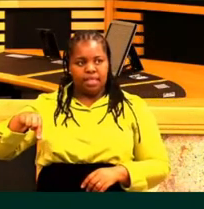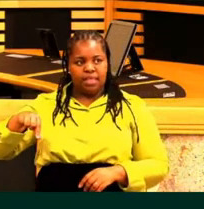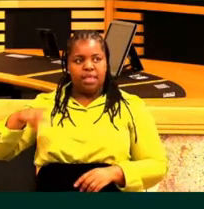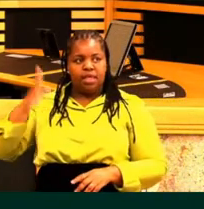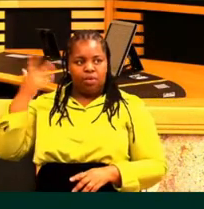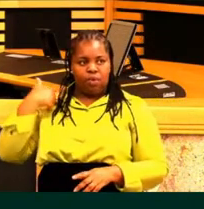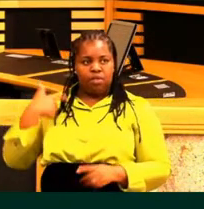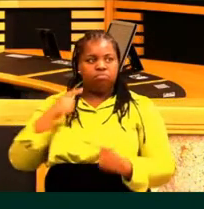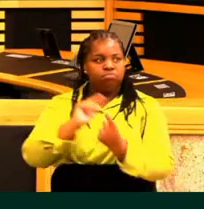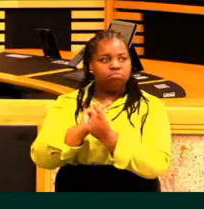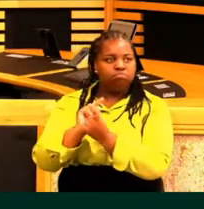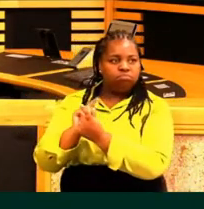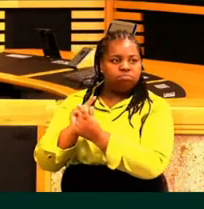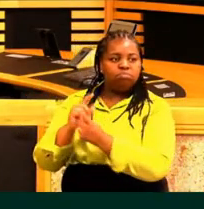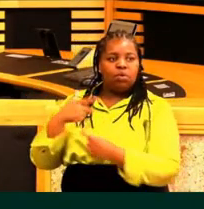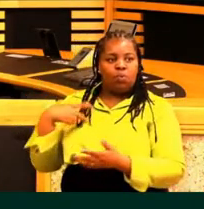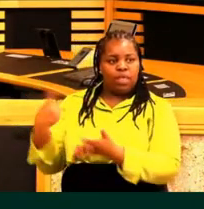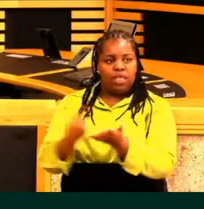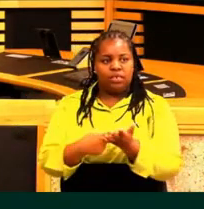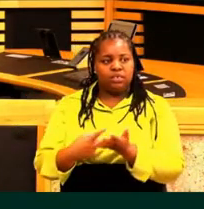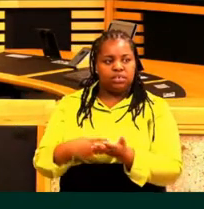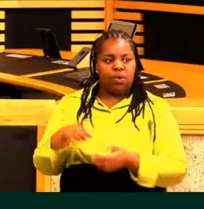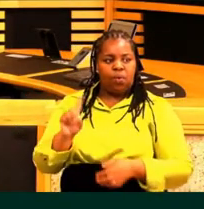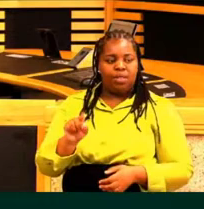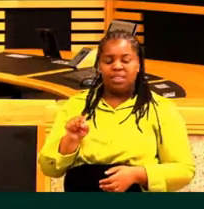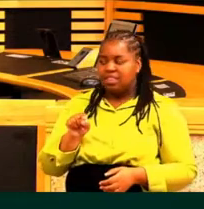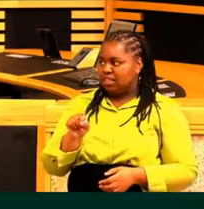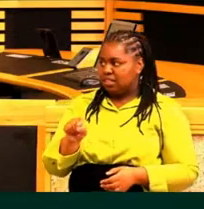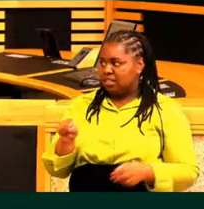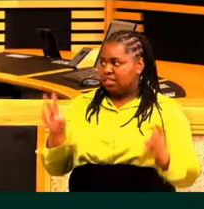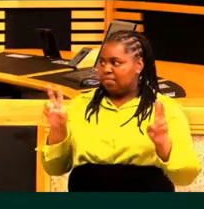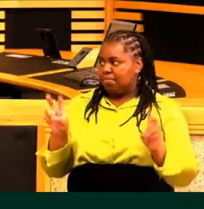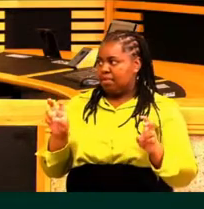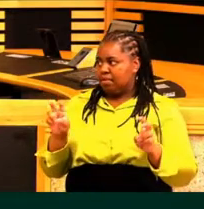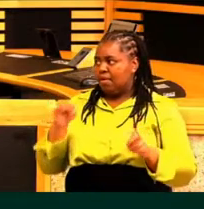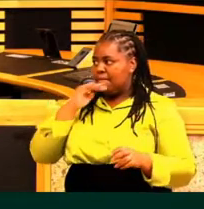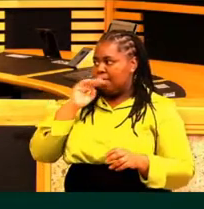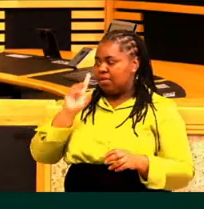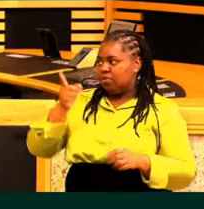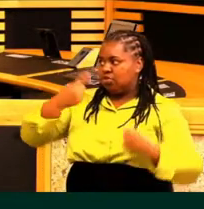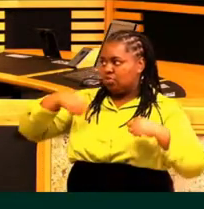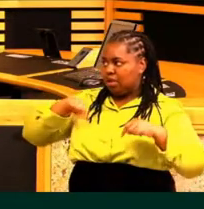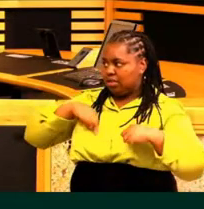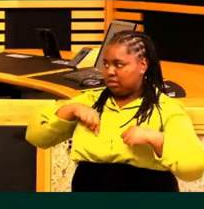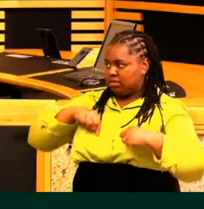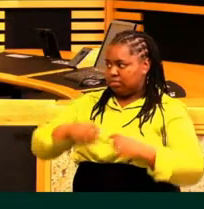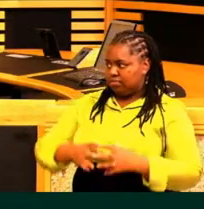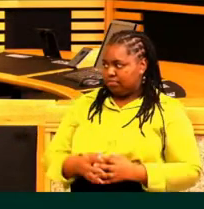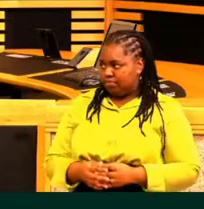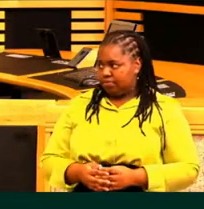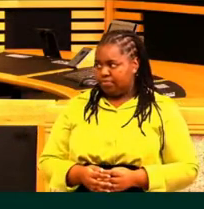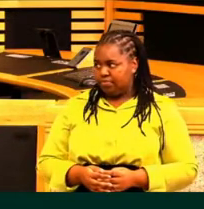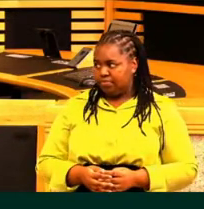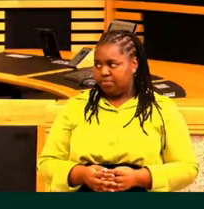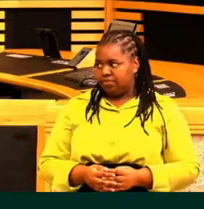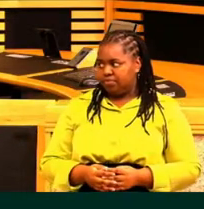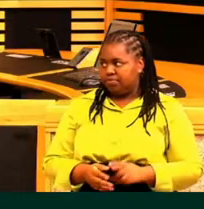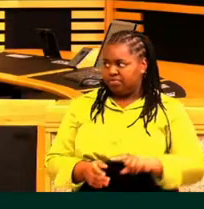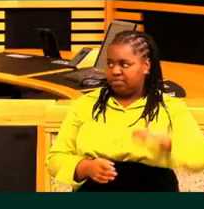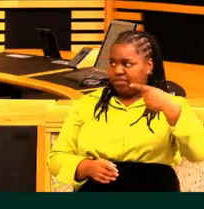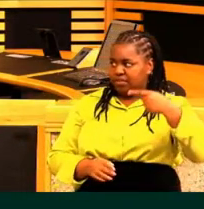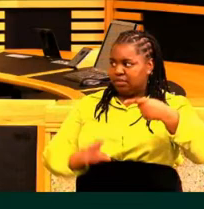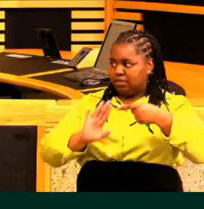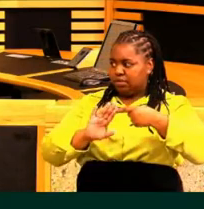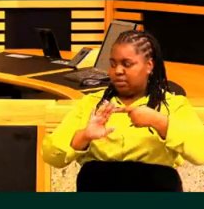um during our district Parliament and we discussed what this thematic area means to us so we broke it down firstly